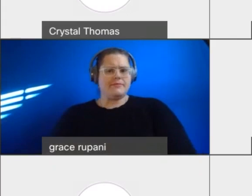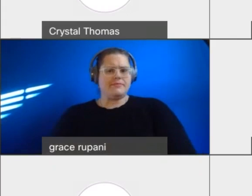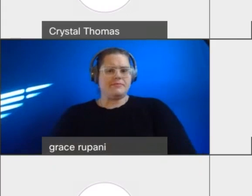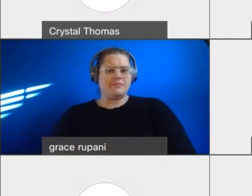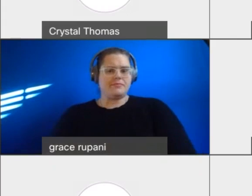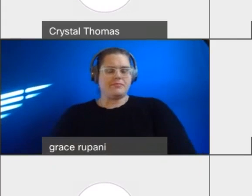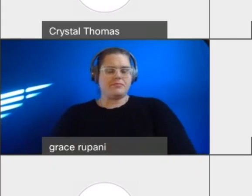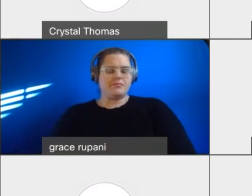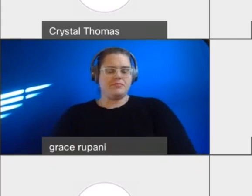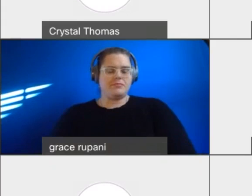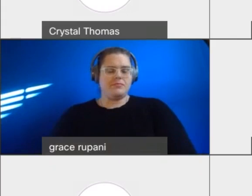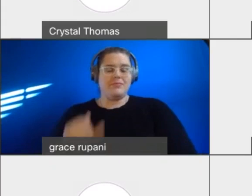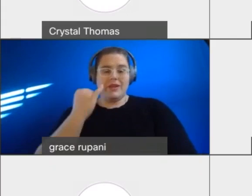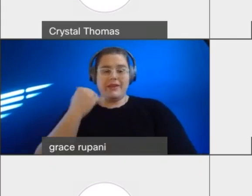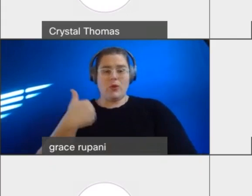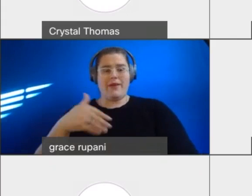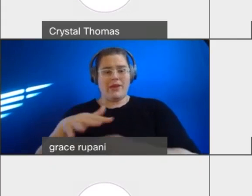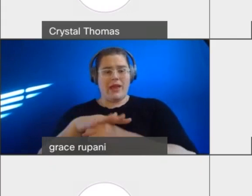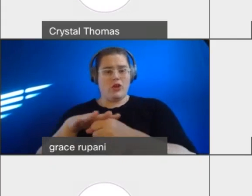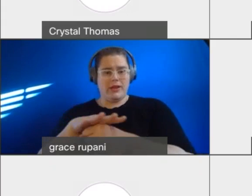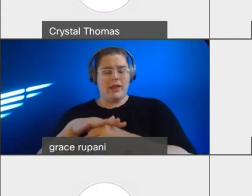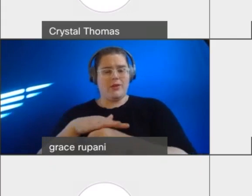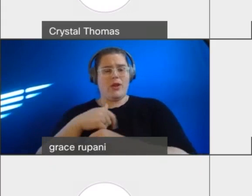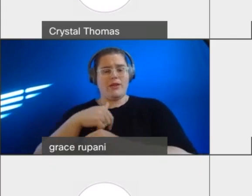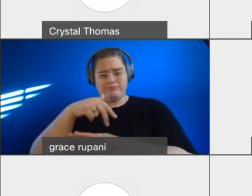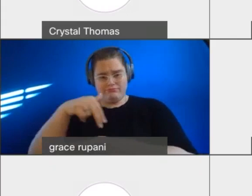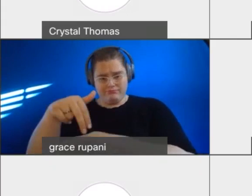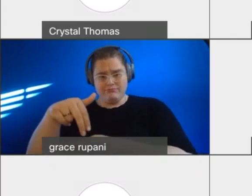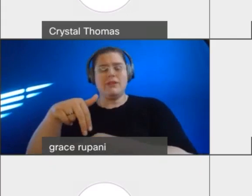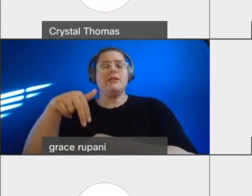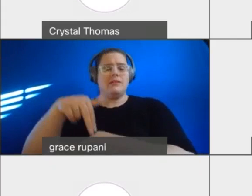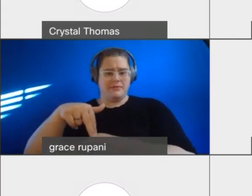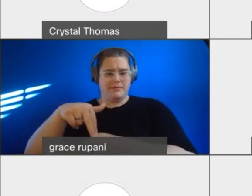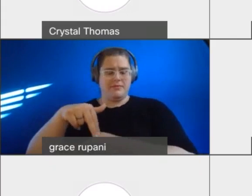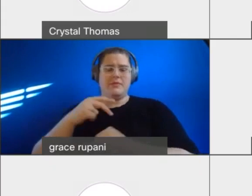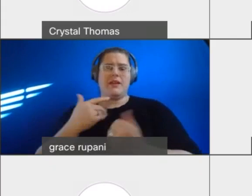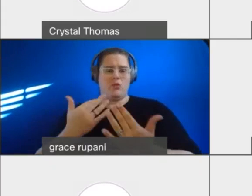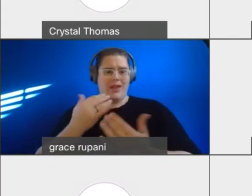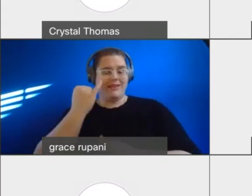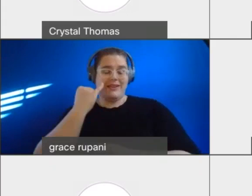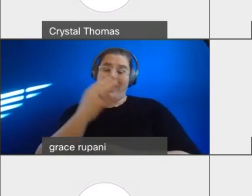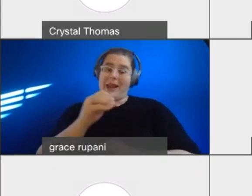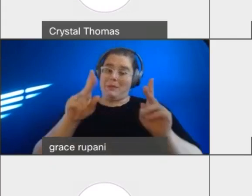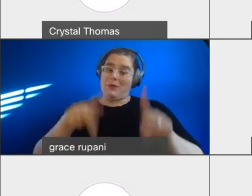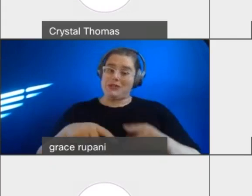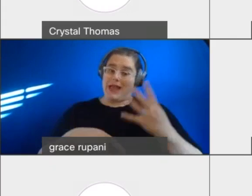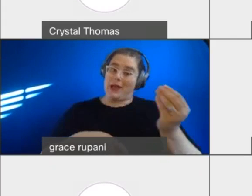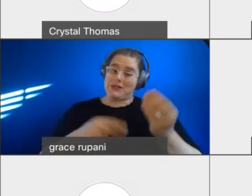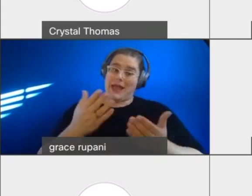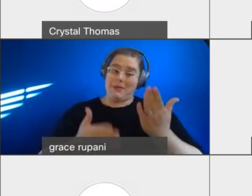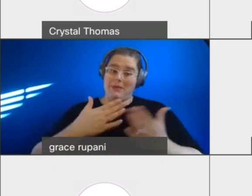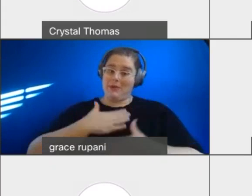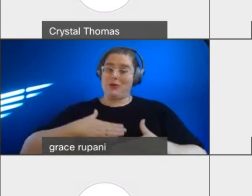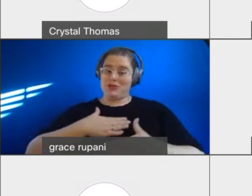immediately indoors, and the person being screened might appreciate, if it gets really cold, being screened in a